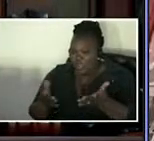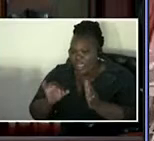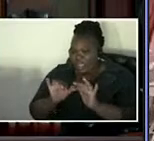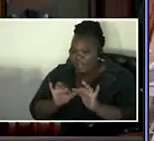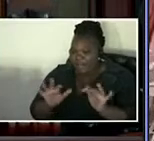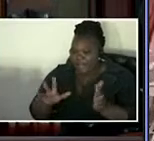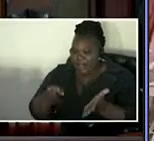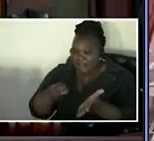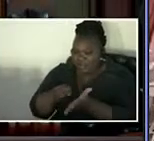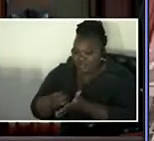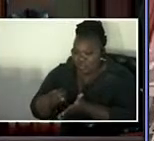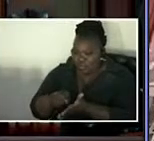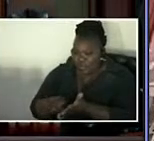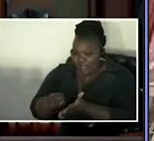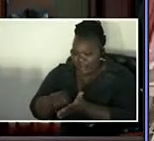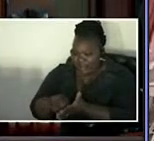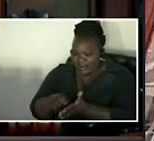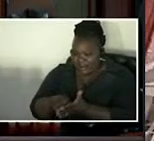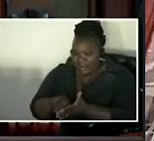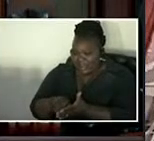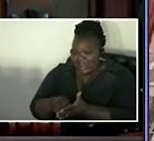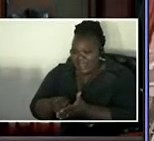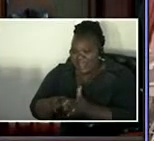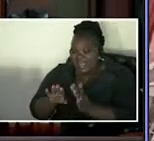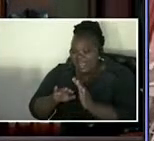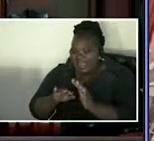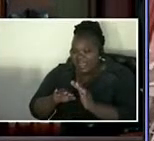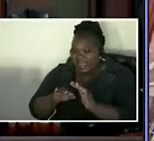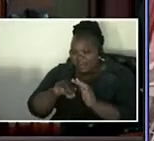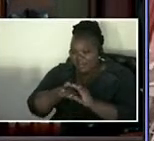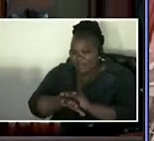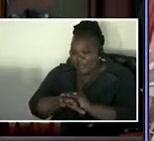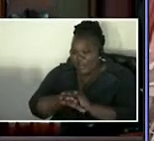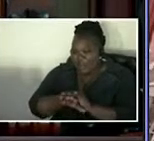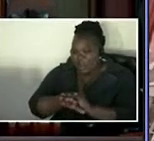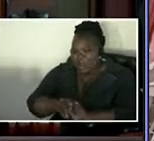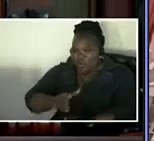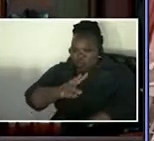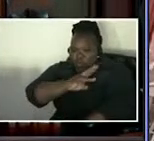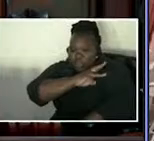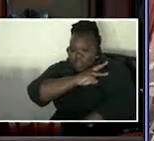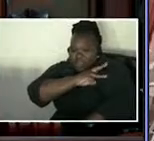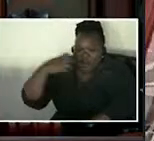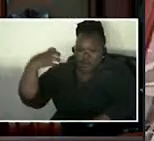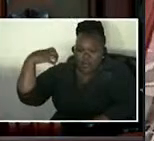is a directory of synthetic minister so that to minister israel